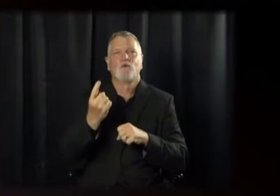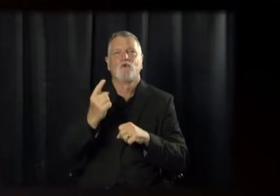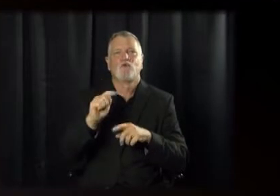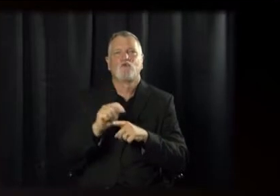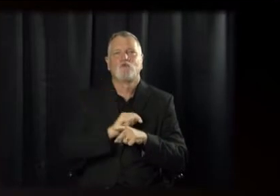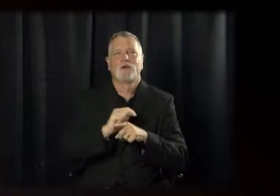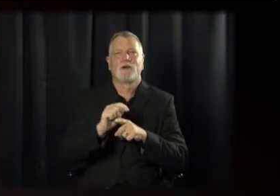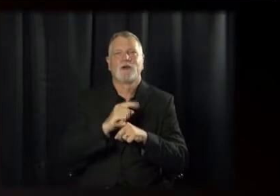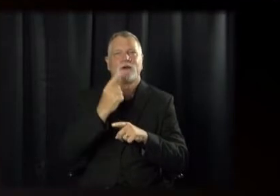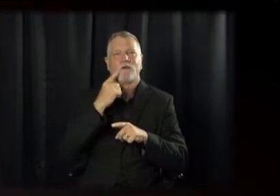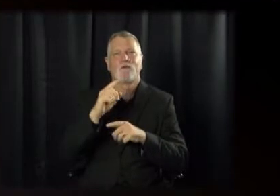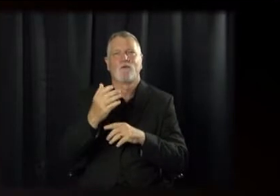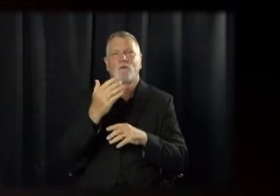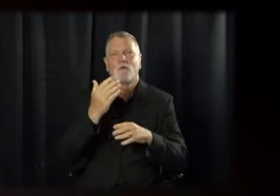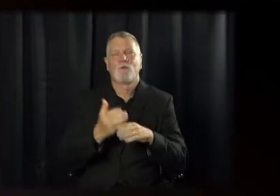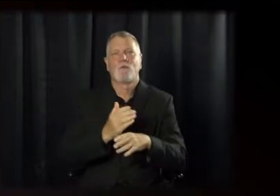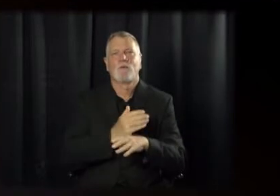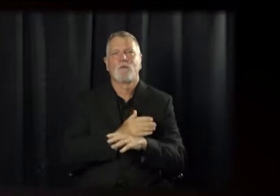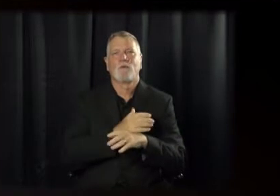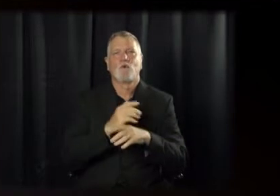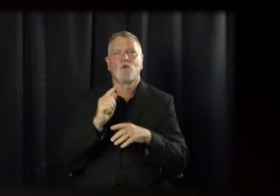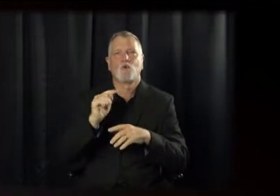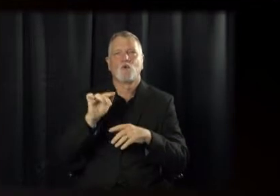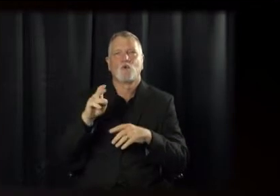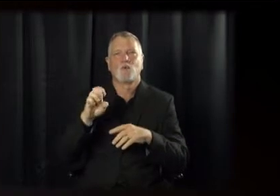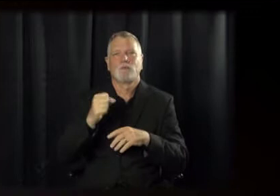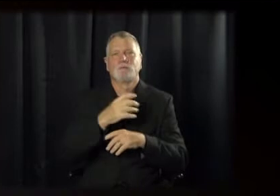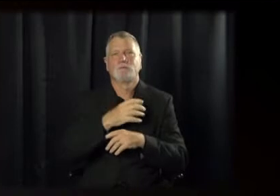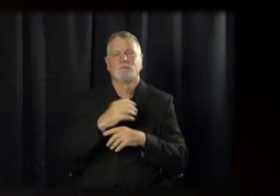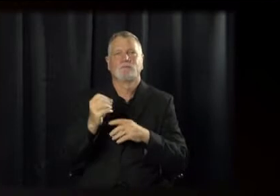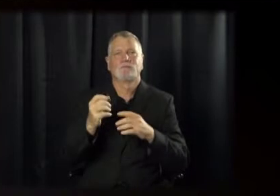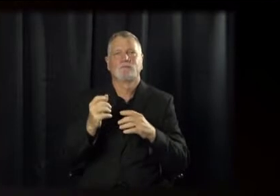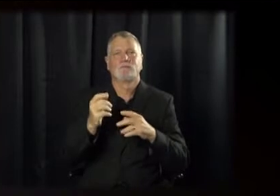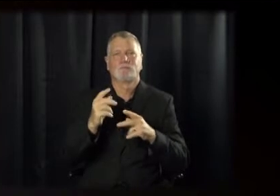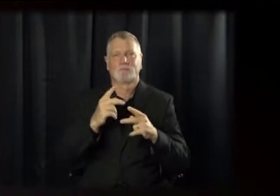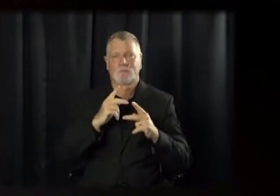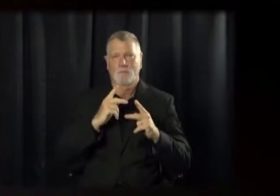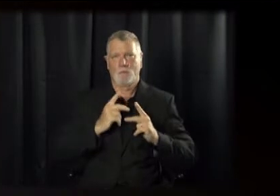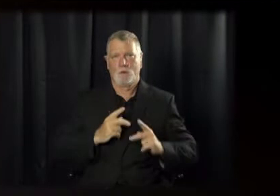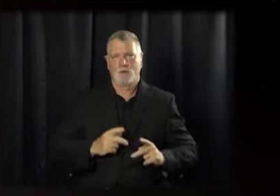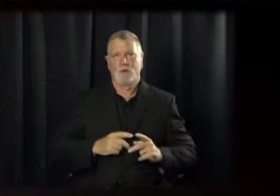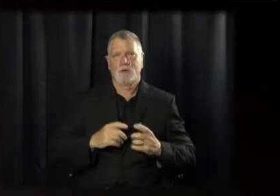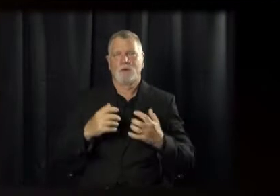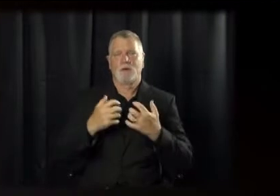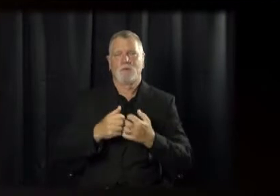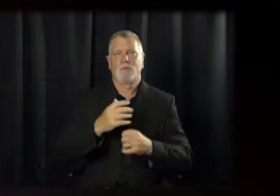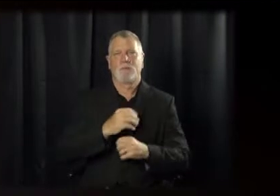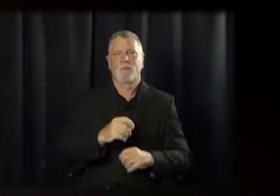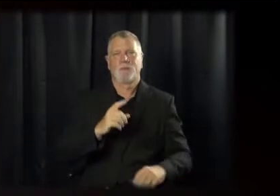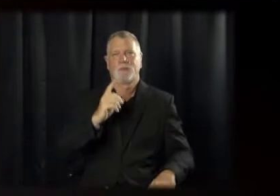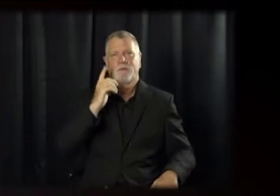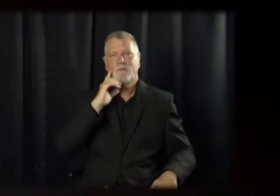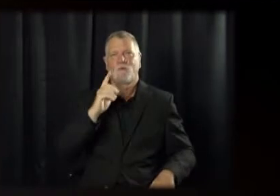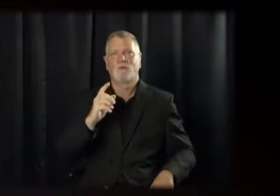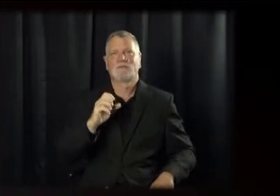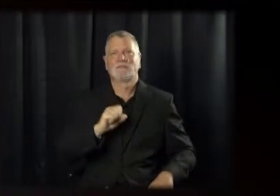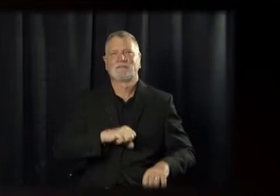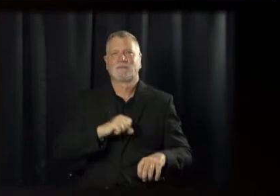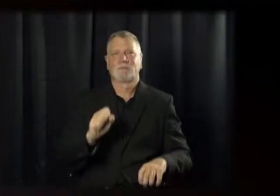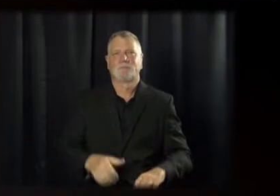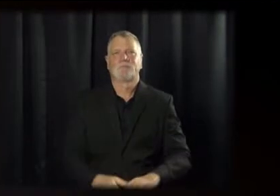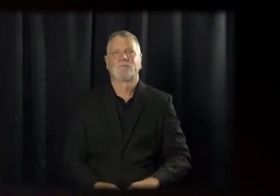training, providing enhanced tools and personal protective equipment, and improving human resource and information technology